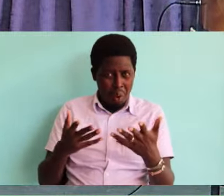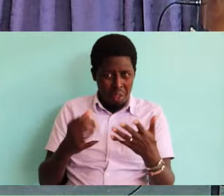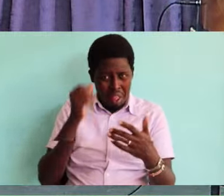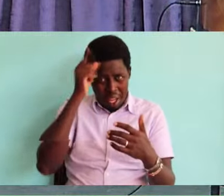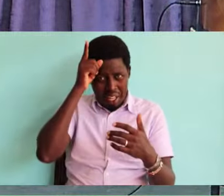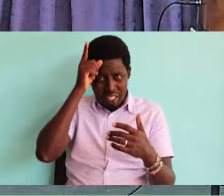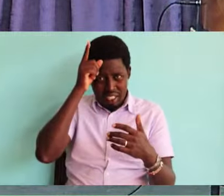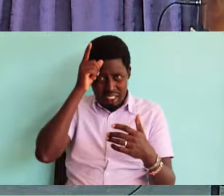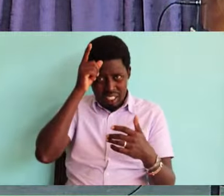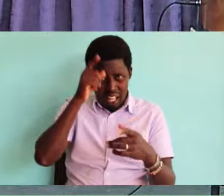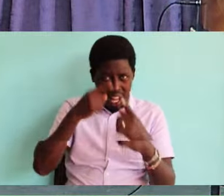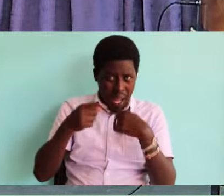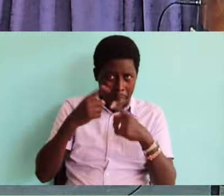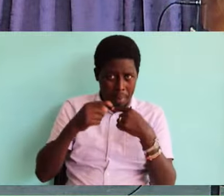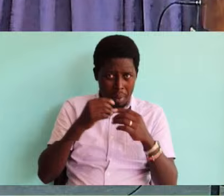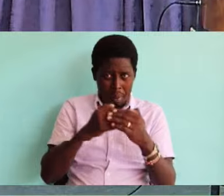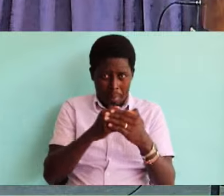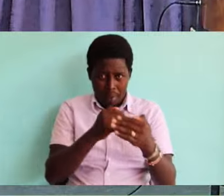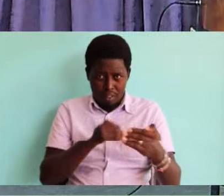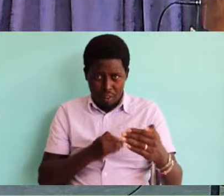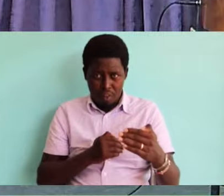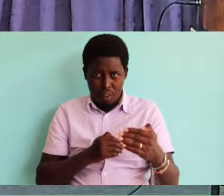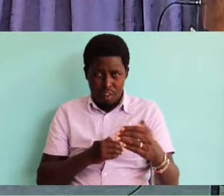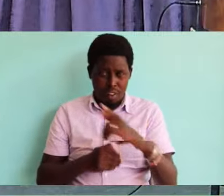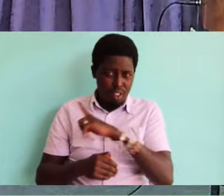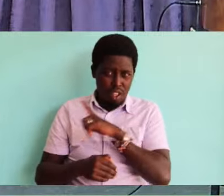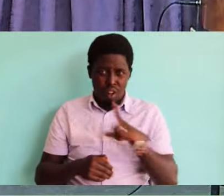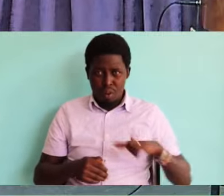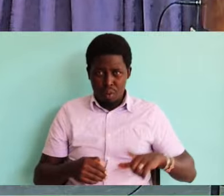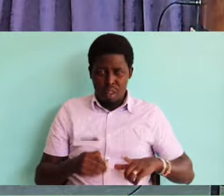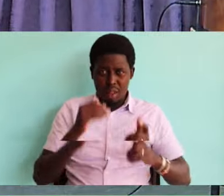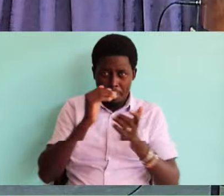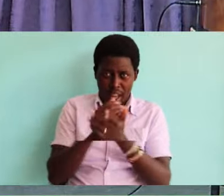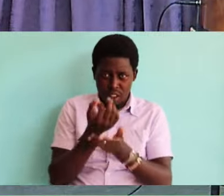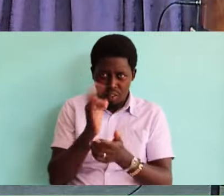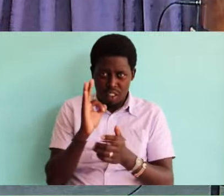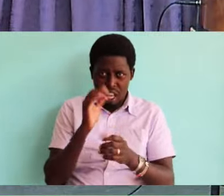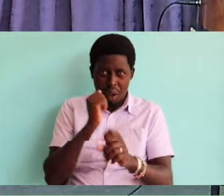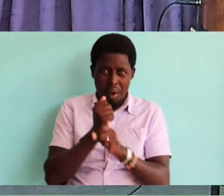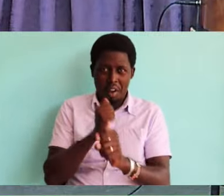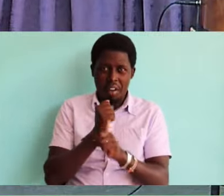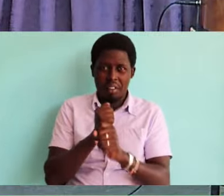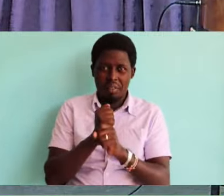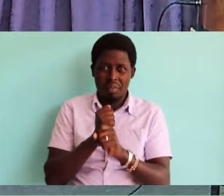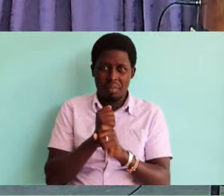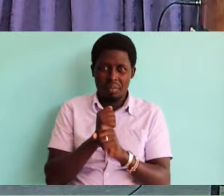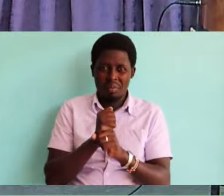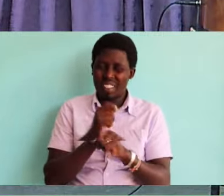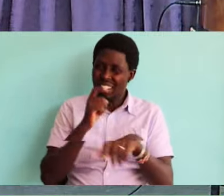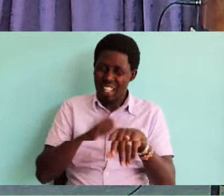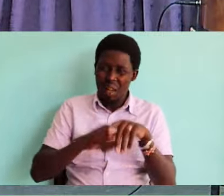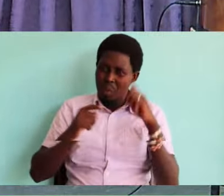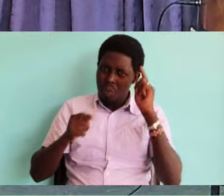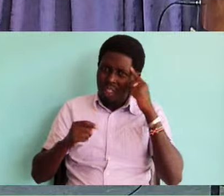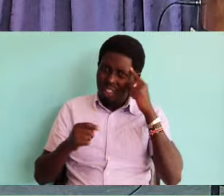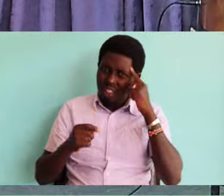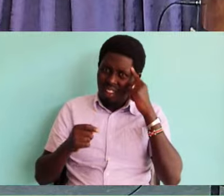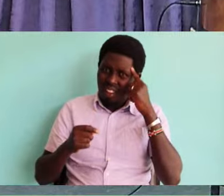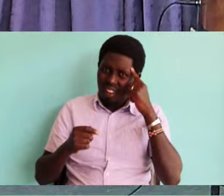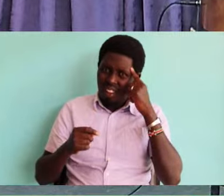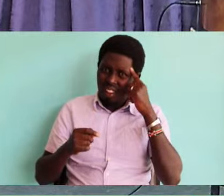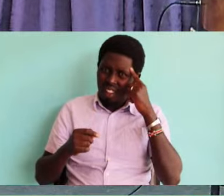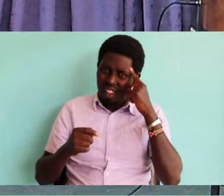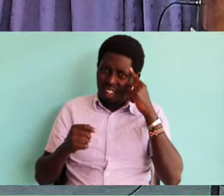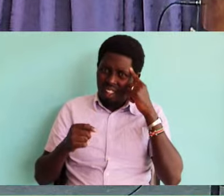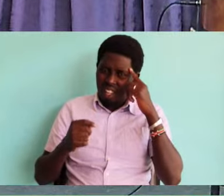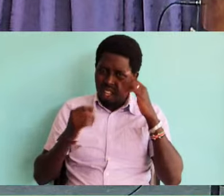about coming before the Lord with part of their produce. And as we think about